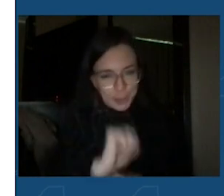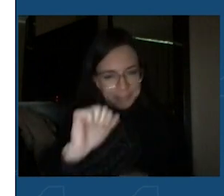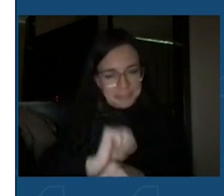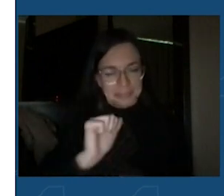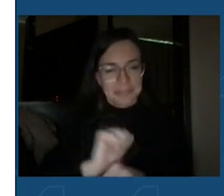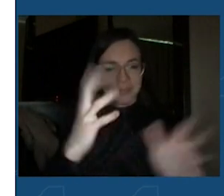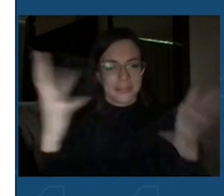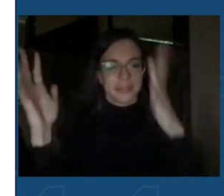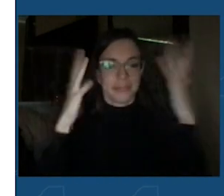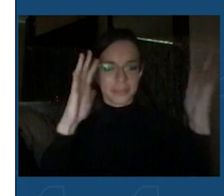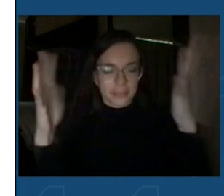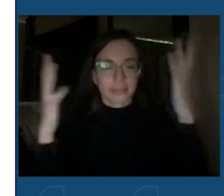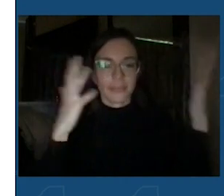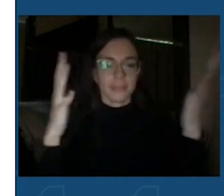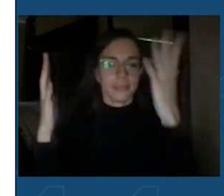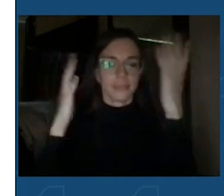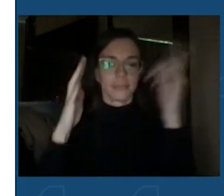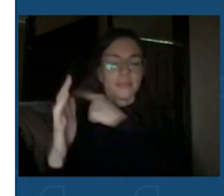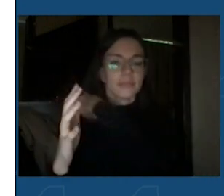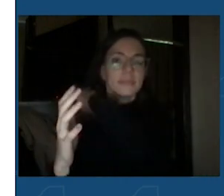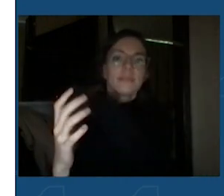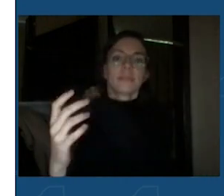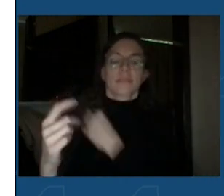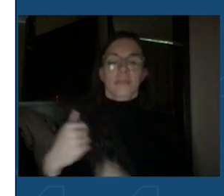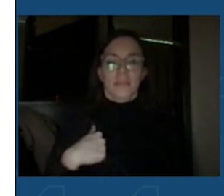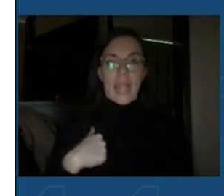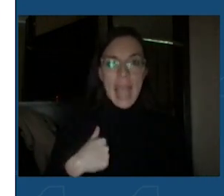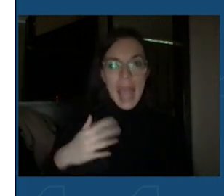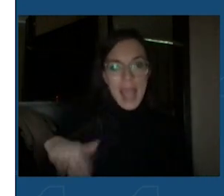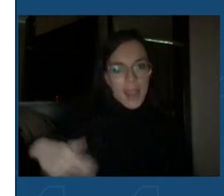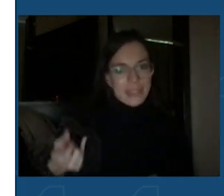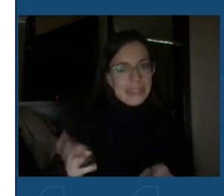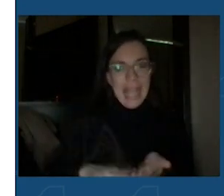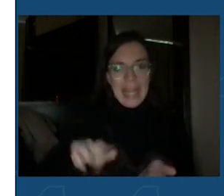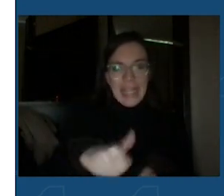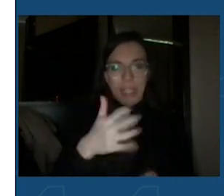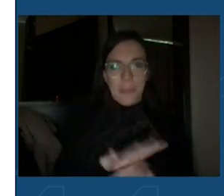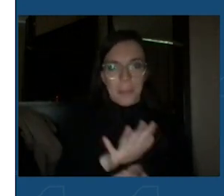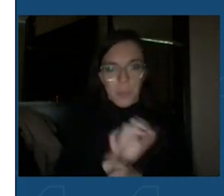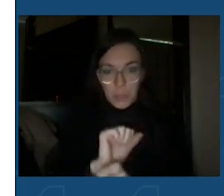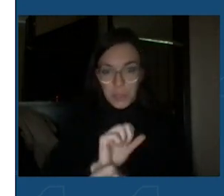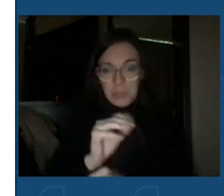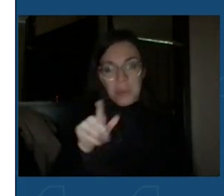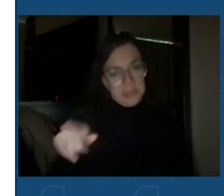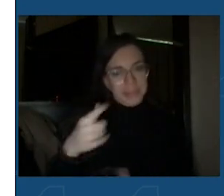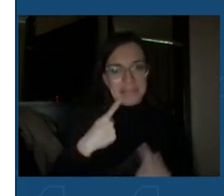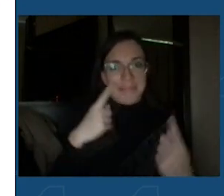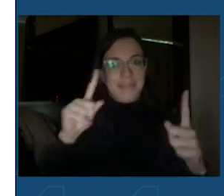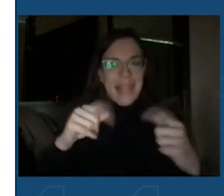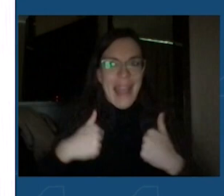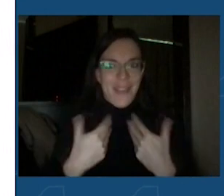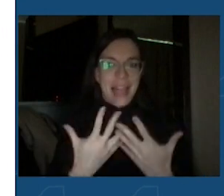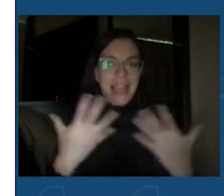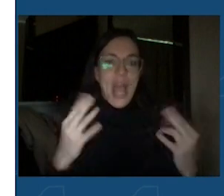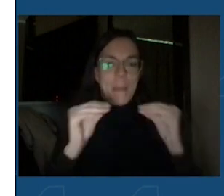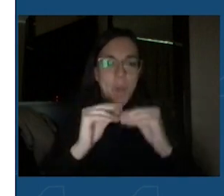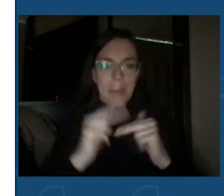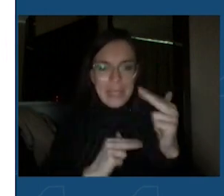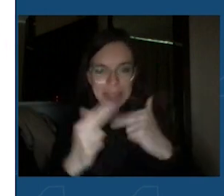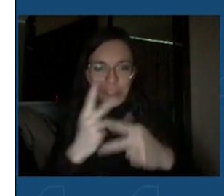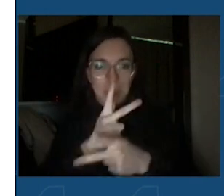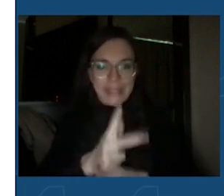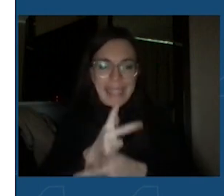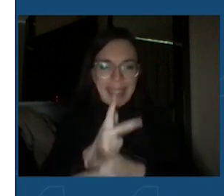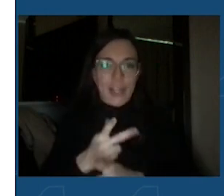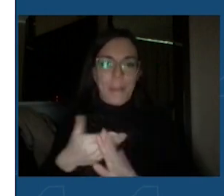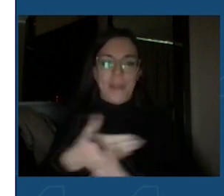Although, I haven't signed any paperwork, so I'm not sure I'm going to let you go. We have a lot more buildings to take care of before you can